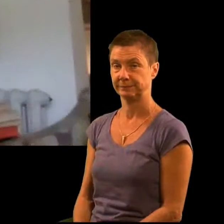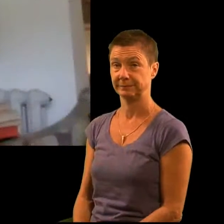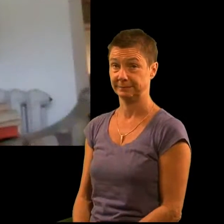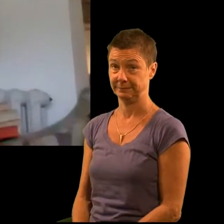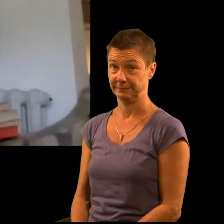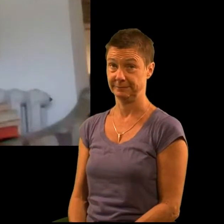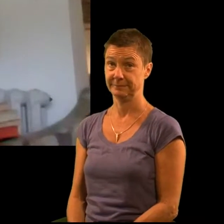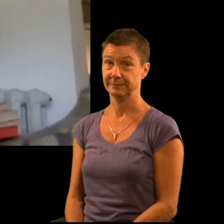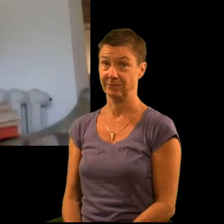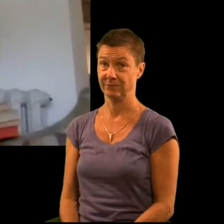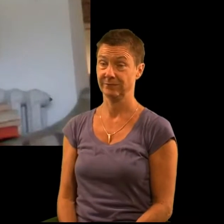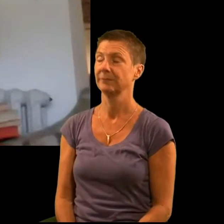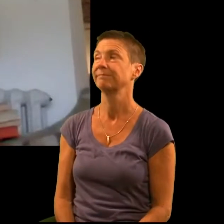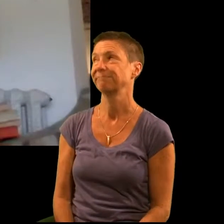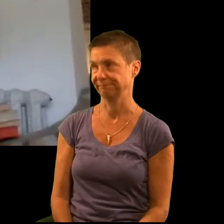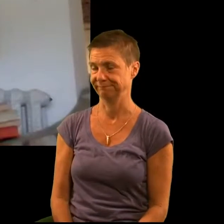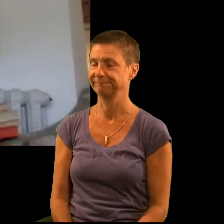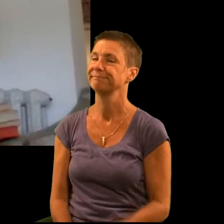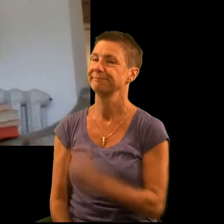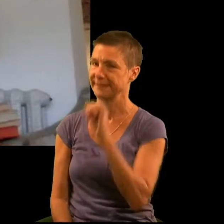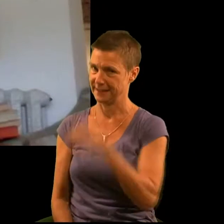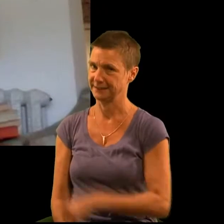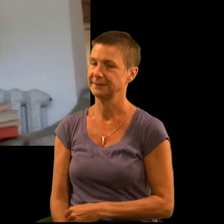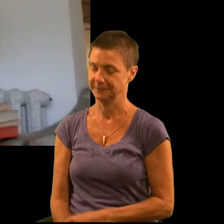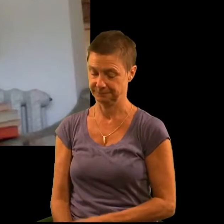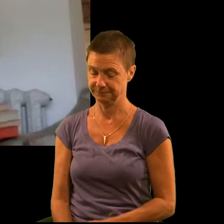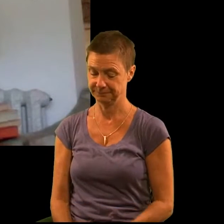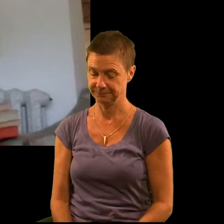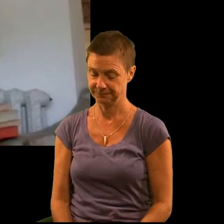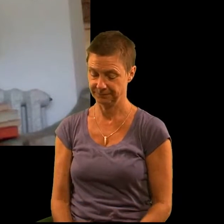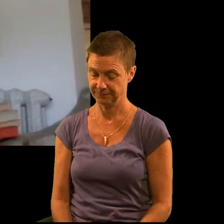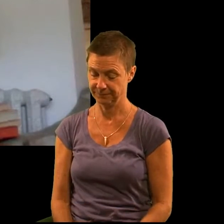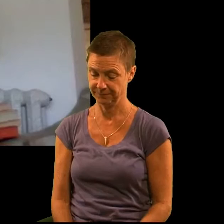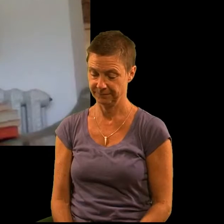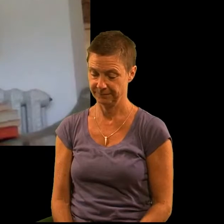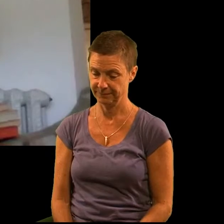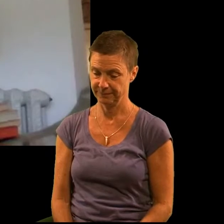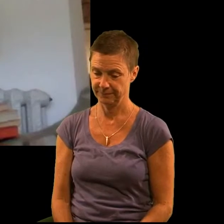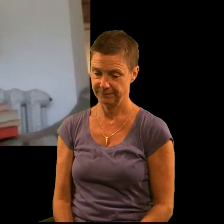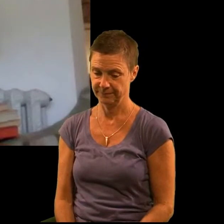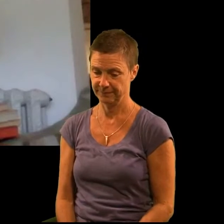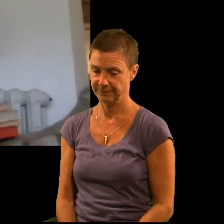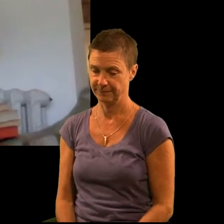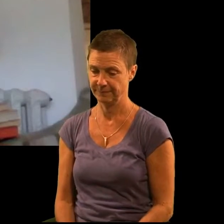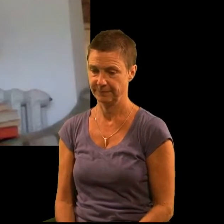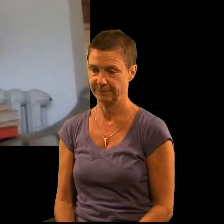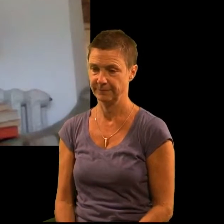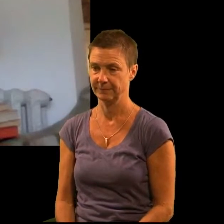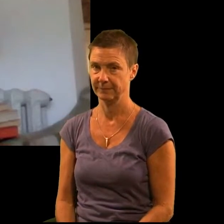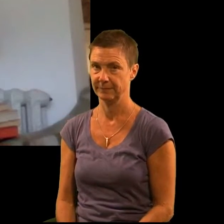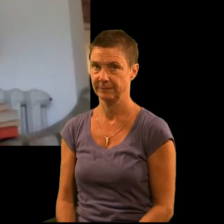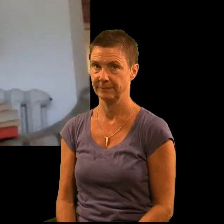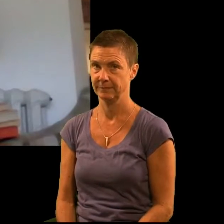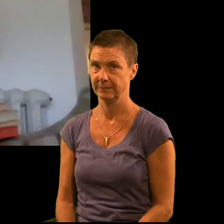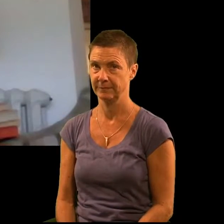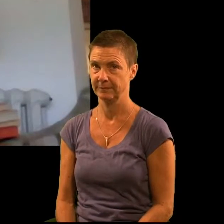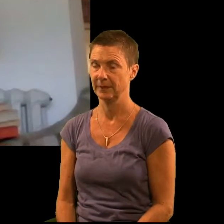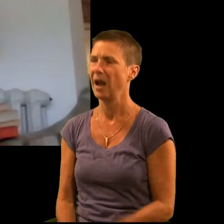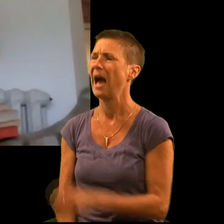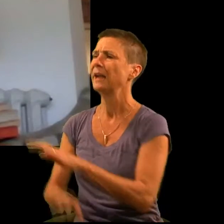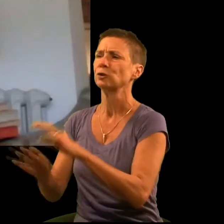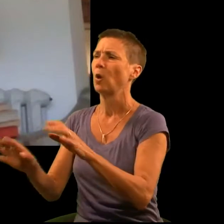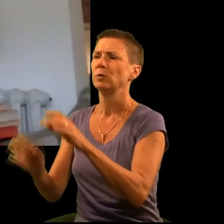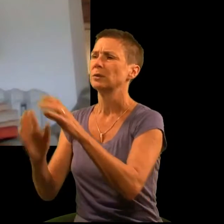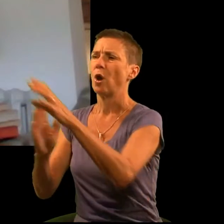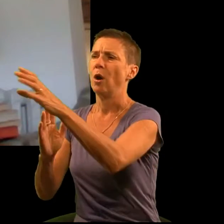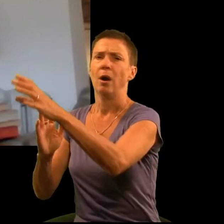Admit? Yes, I do. I mean, it's not. It's not like they're completely. I then take them